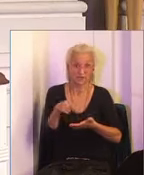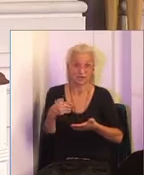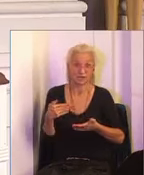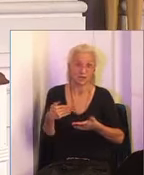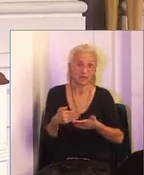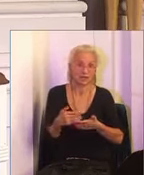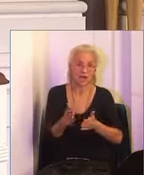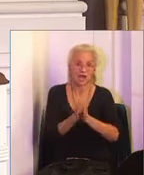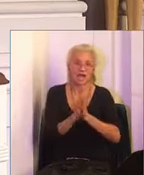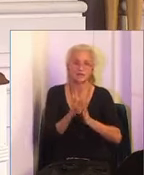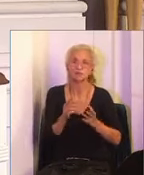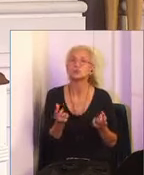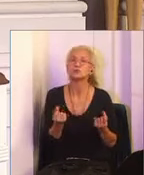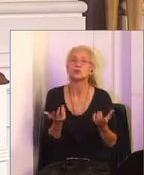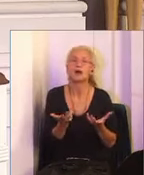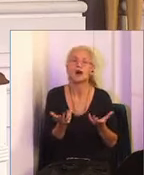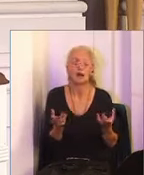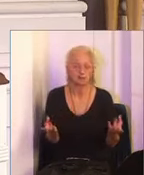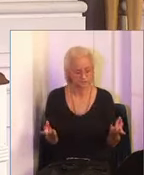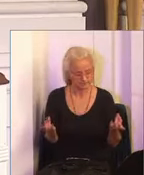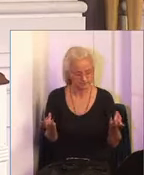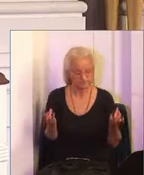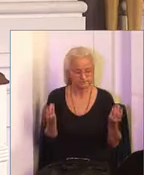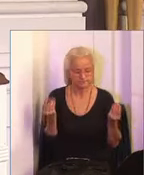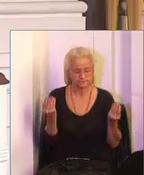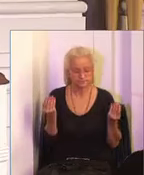I ask you to meditate.